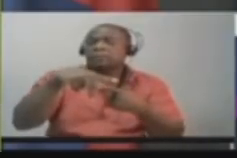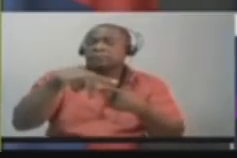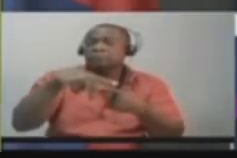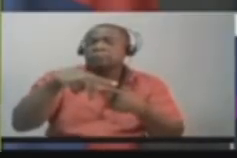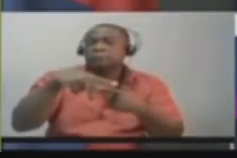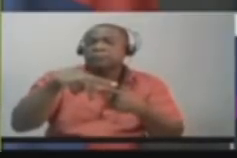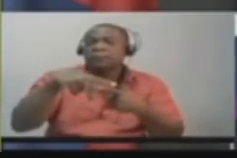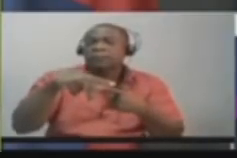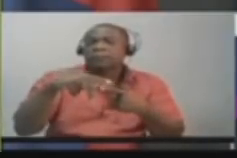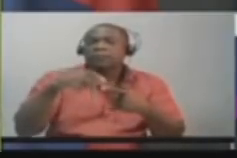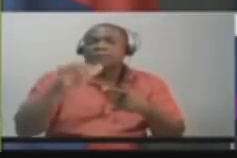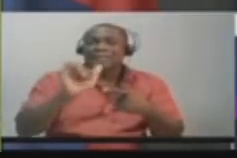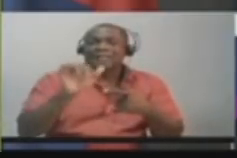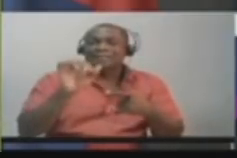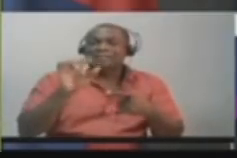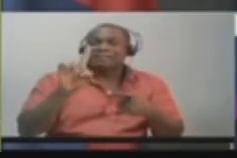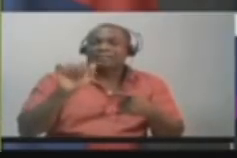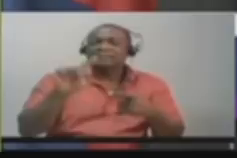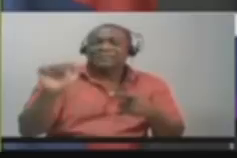analyzed quicker.